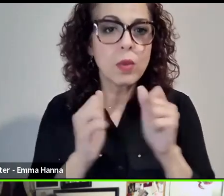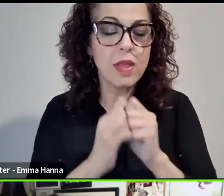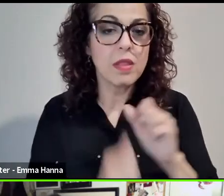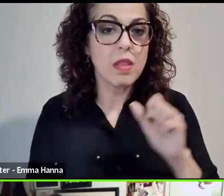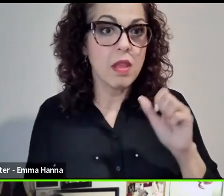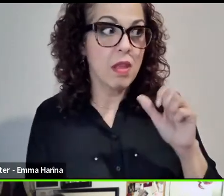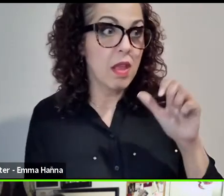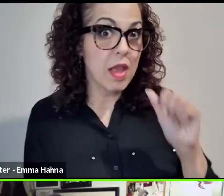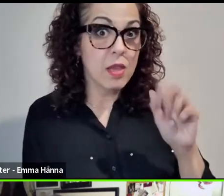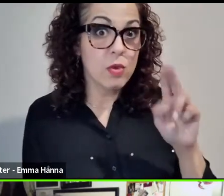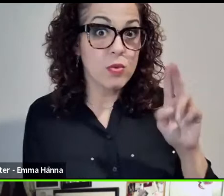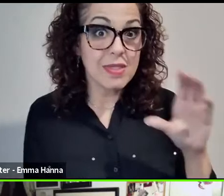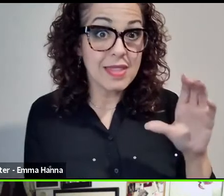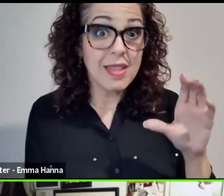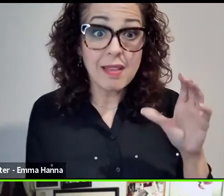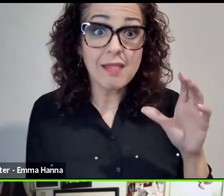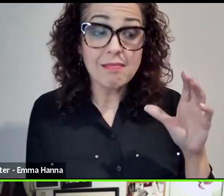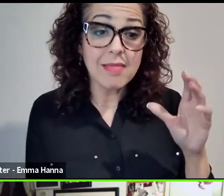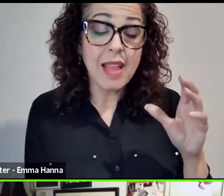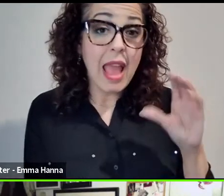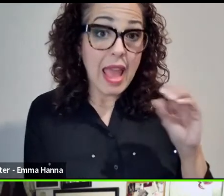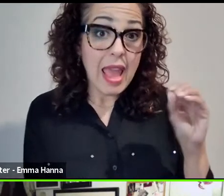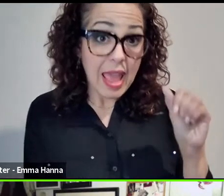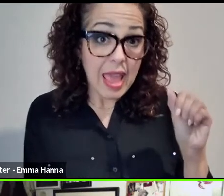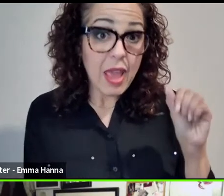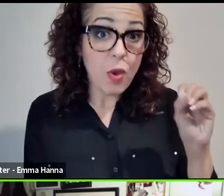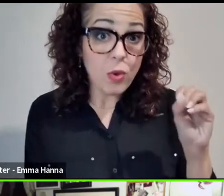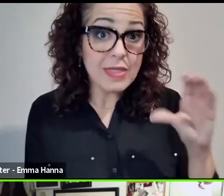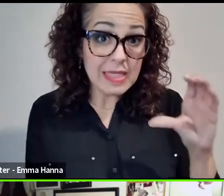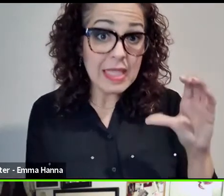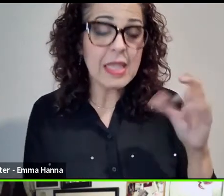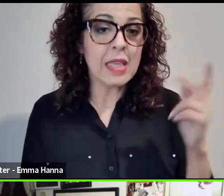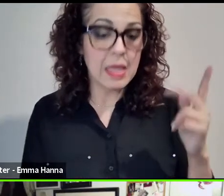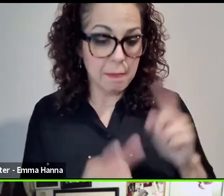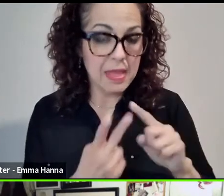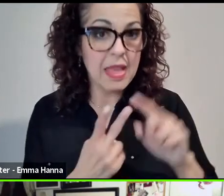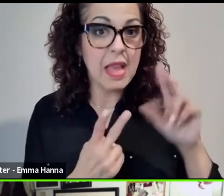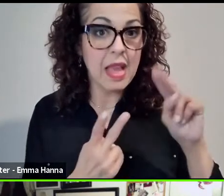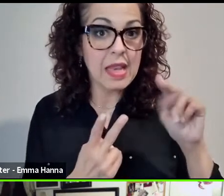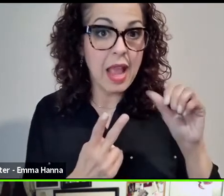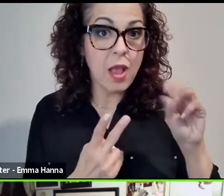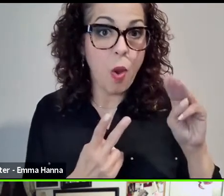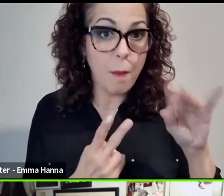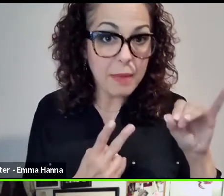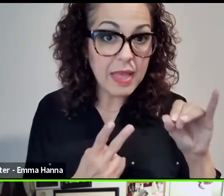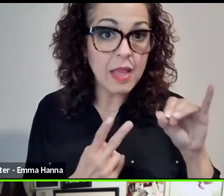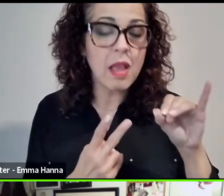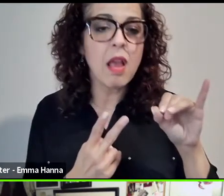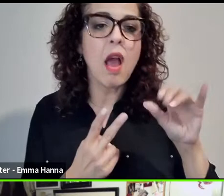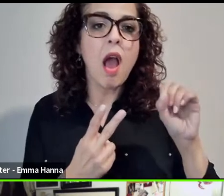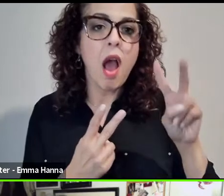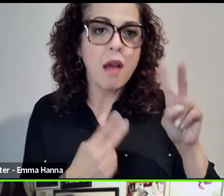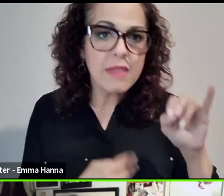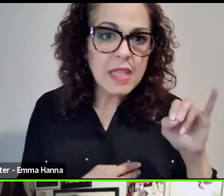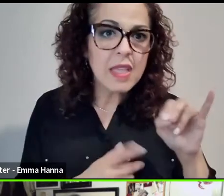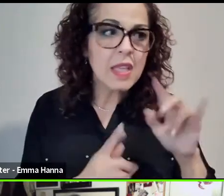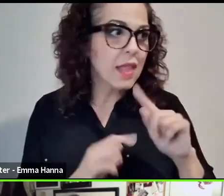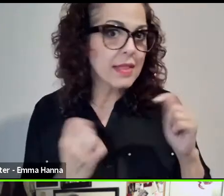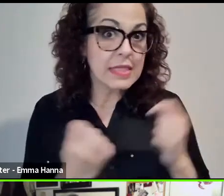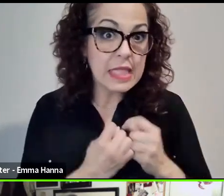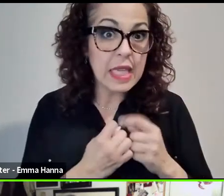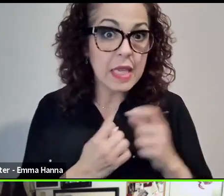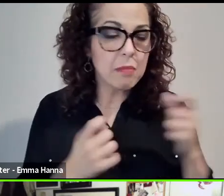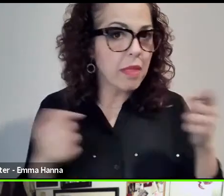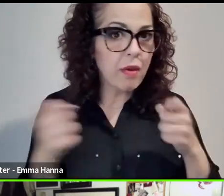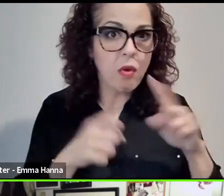what we were trying to do. You know, me and AOC and Naomi and Avi and the team, we wanted to take these ideas that everyone was saying